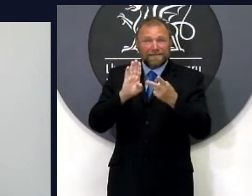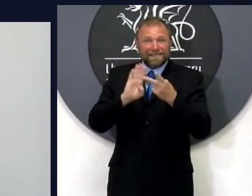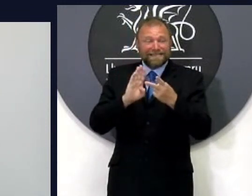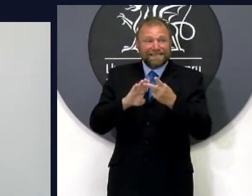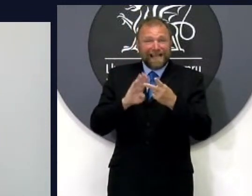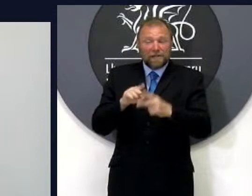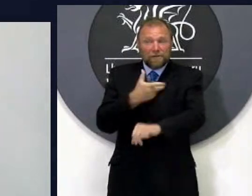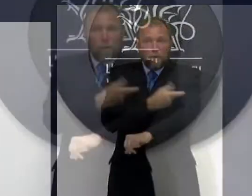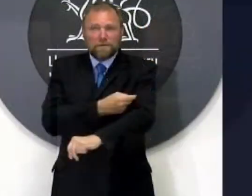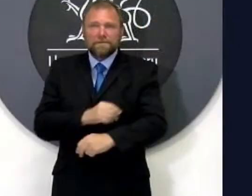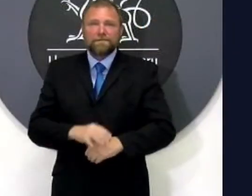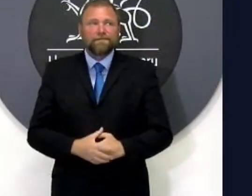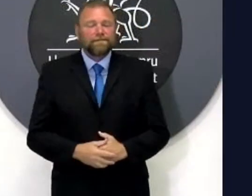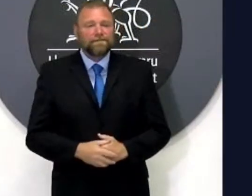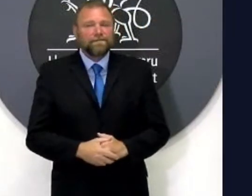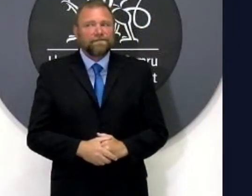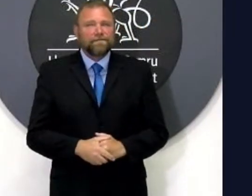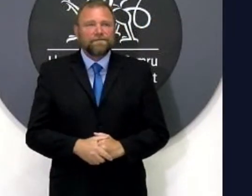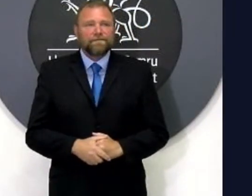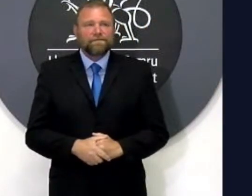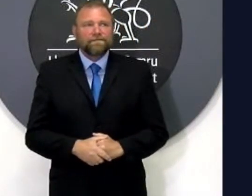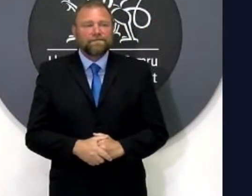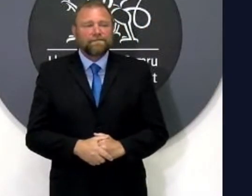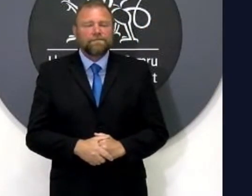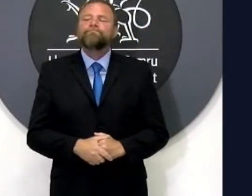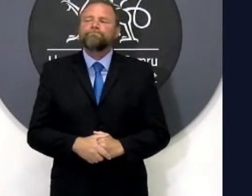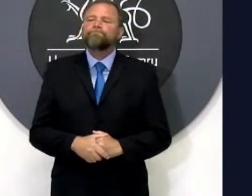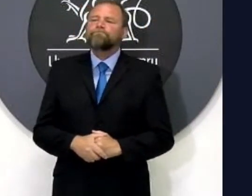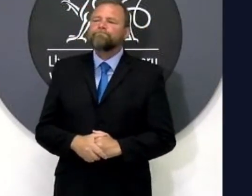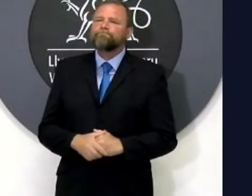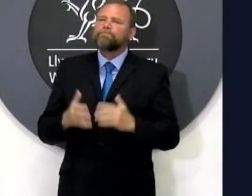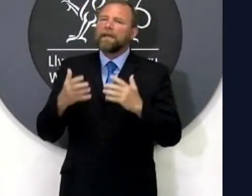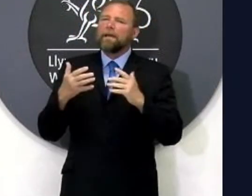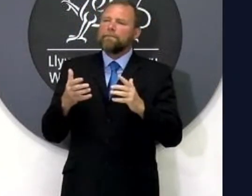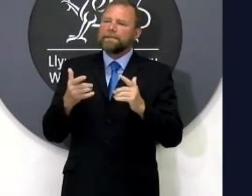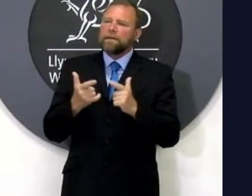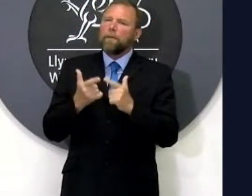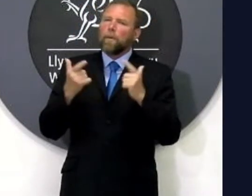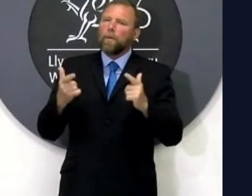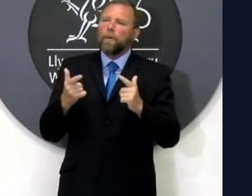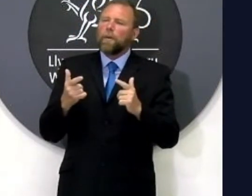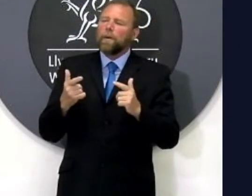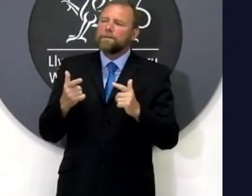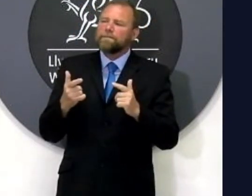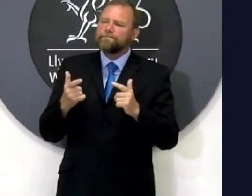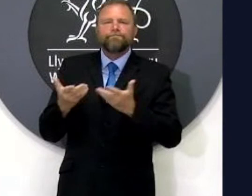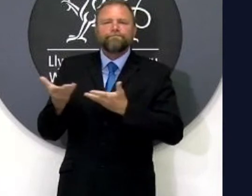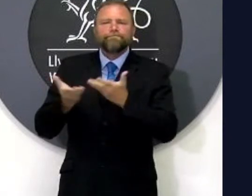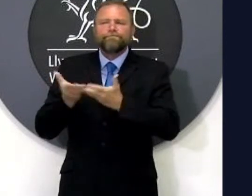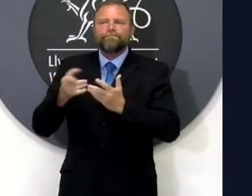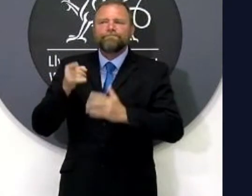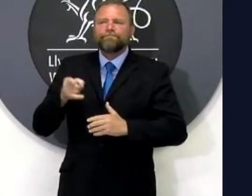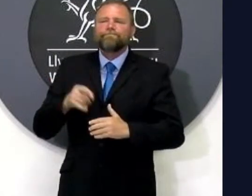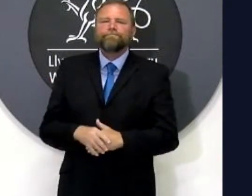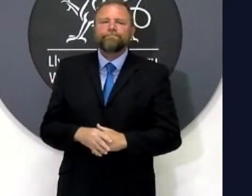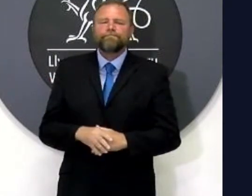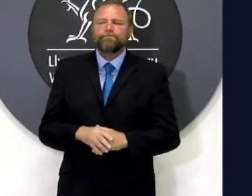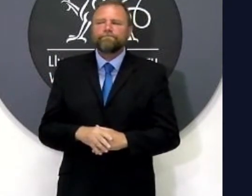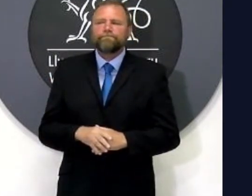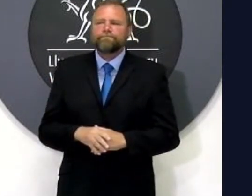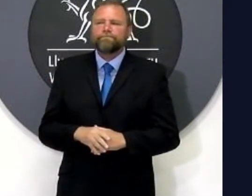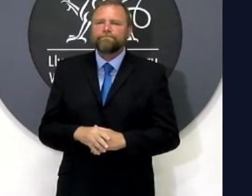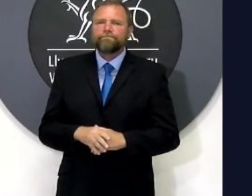virus? Thanks. We've had some quite extensive discussions on this. I'd like Frank to address this, if you don't mind. Yeah, thanks, Mark. You're